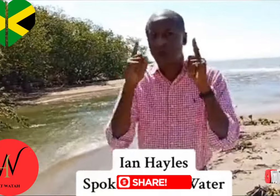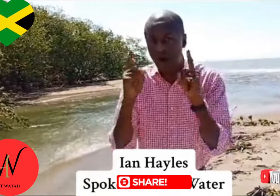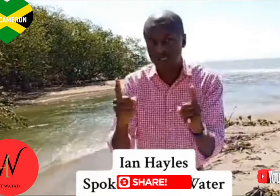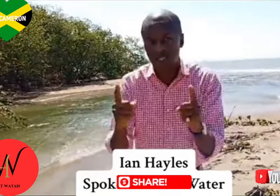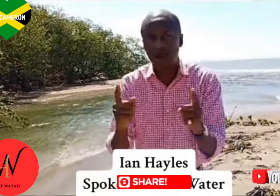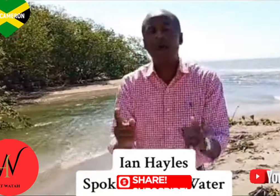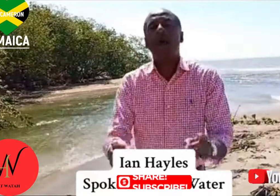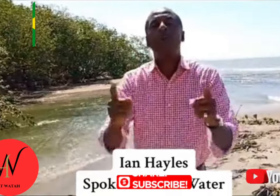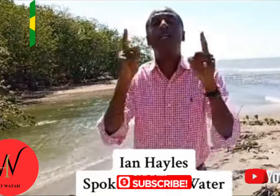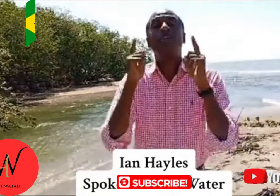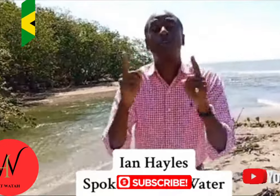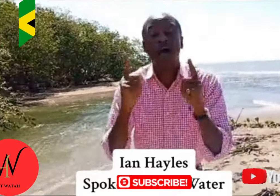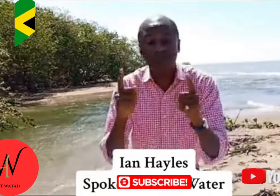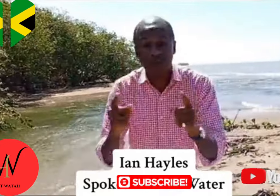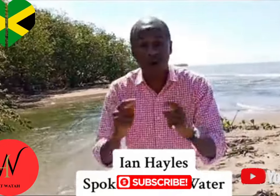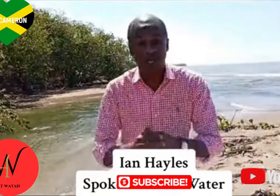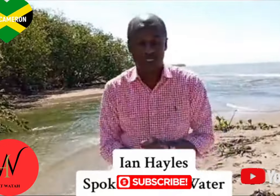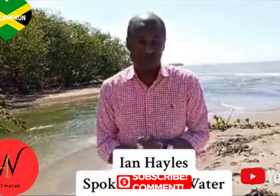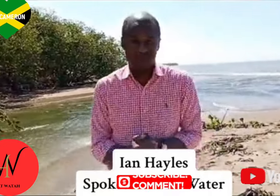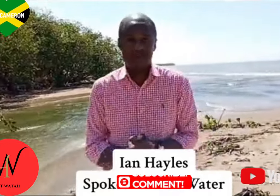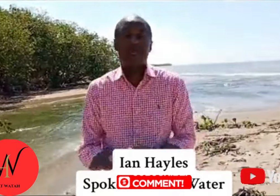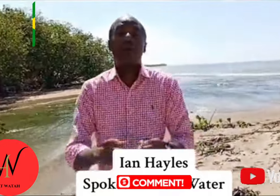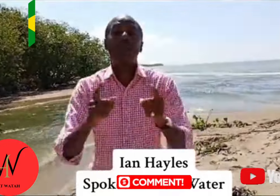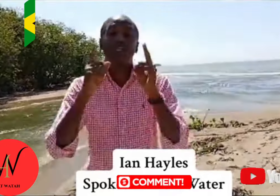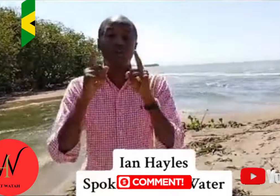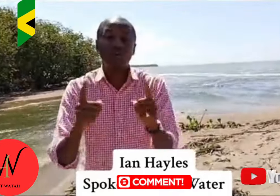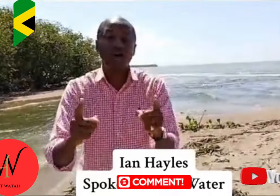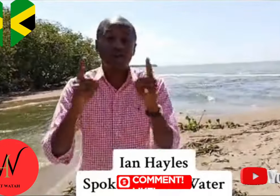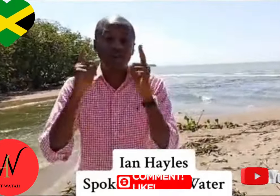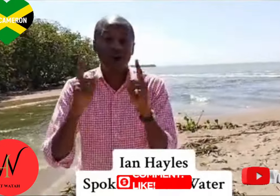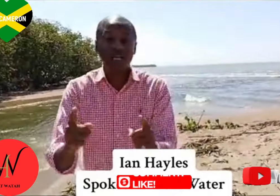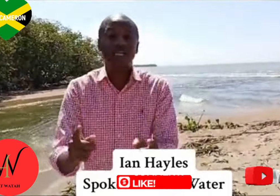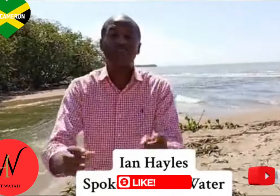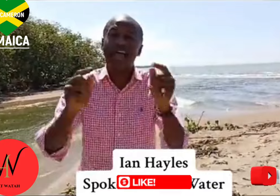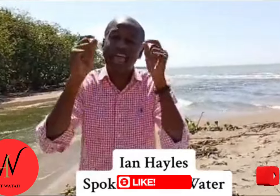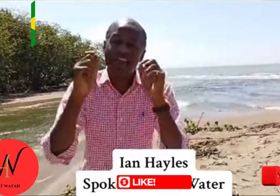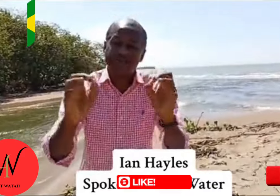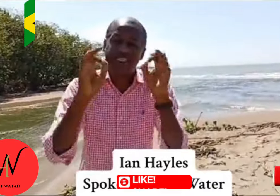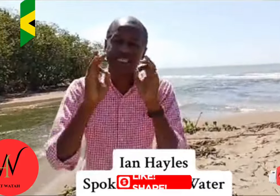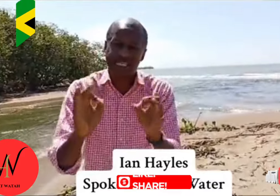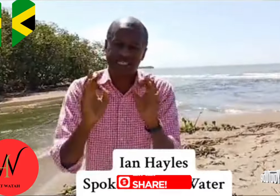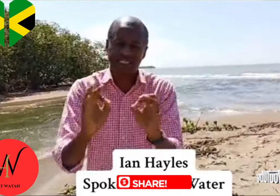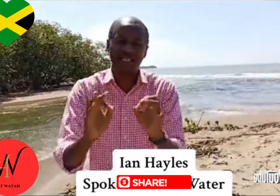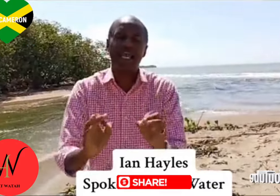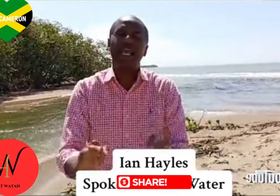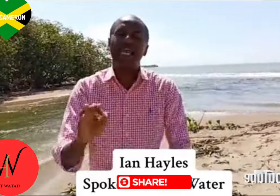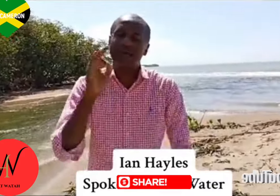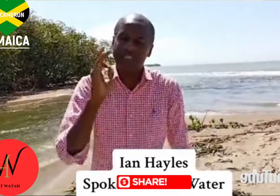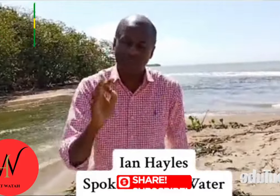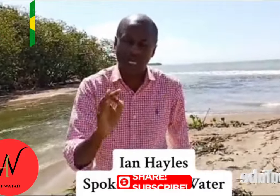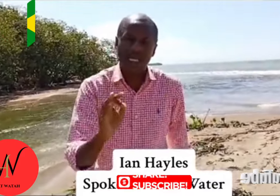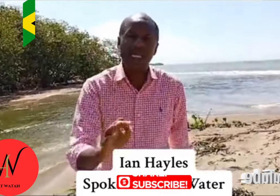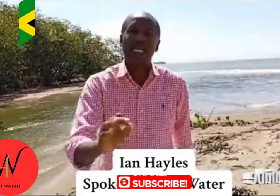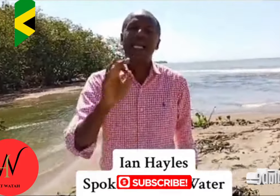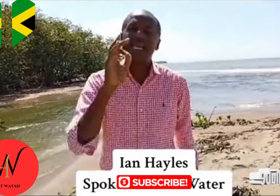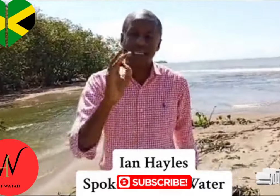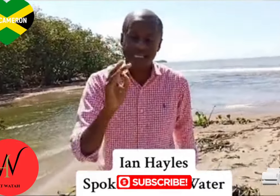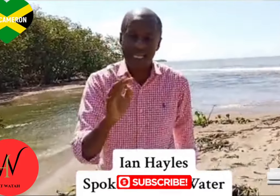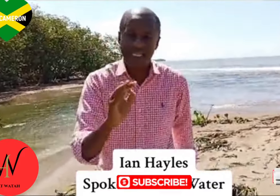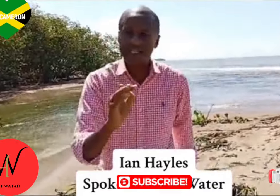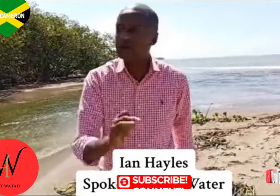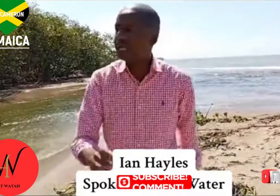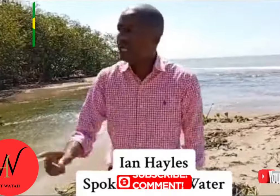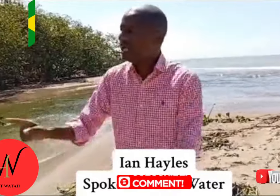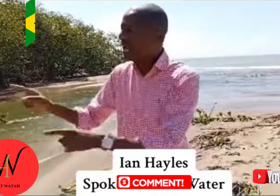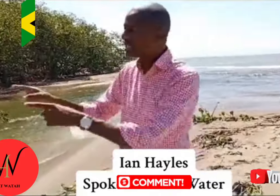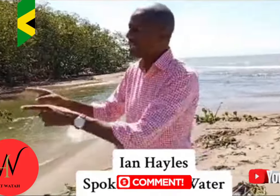we have the water. We do have the water. We do have the water for every citizen in Westmoreland. Let's